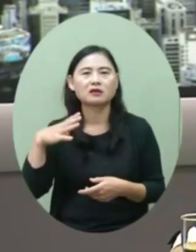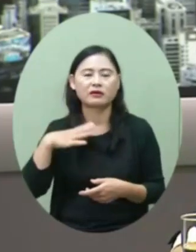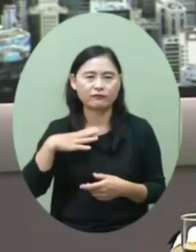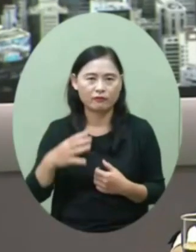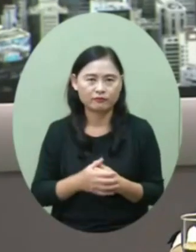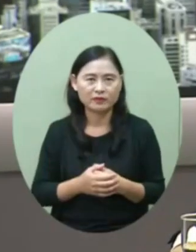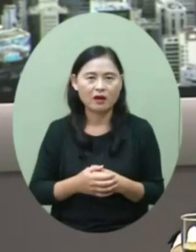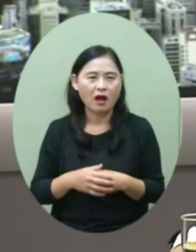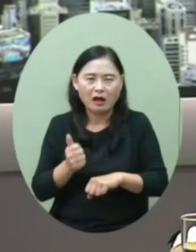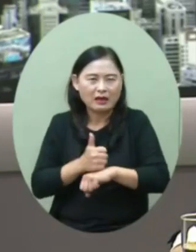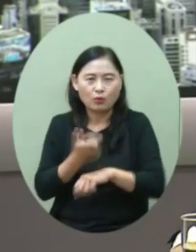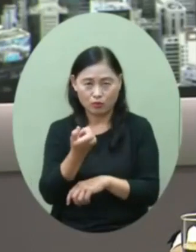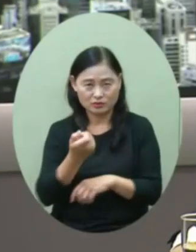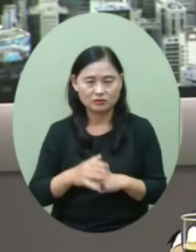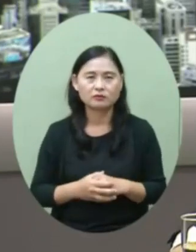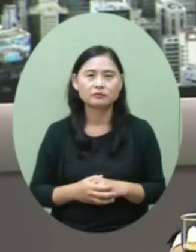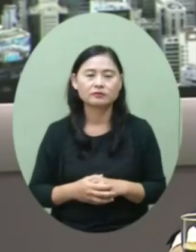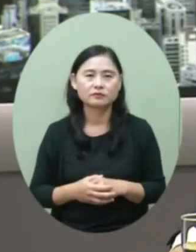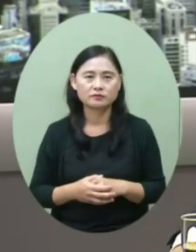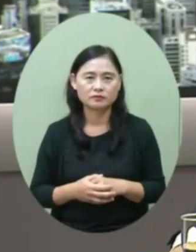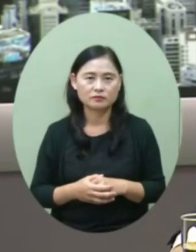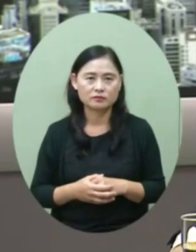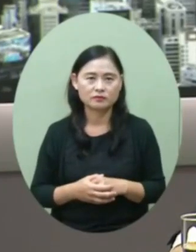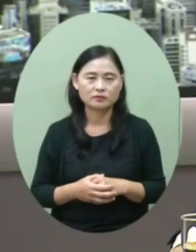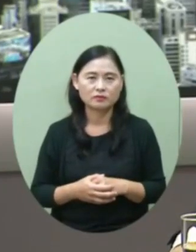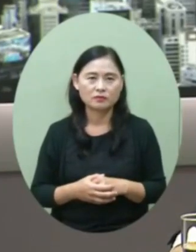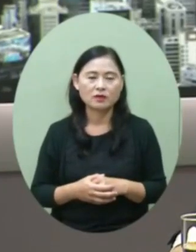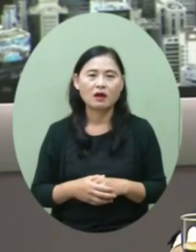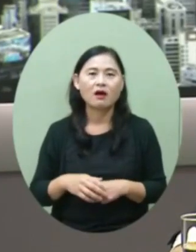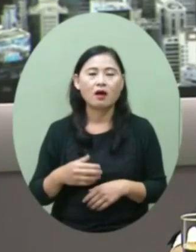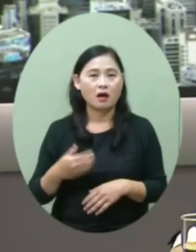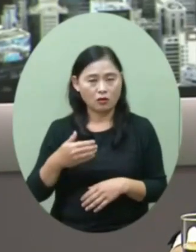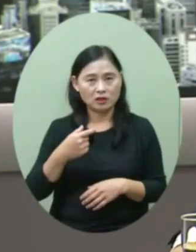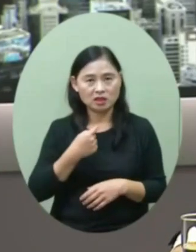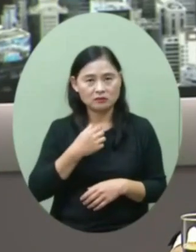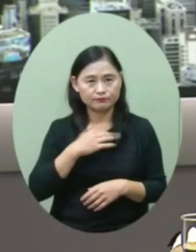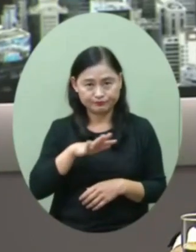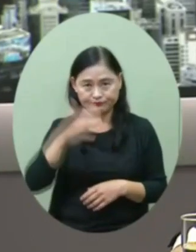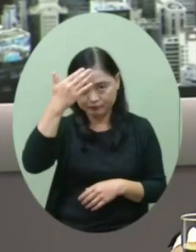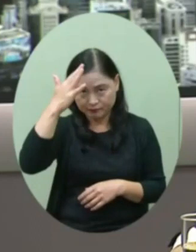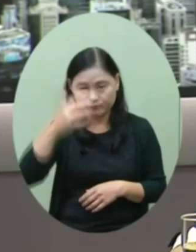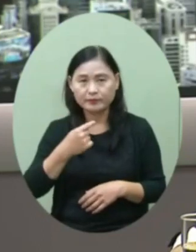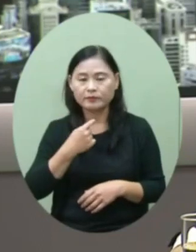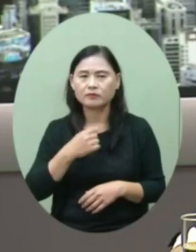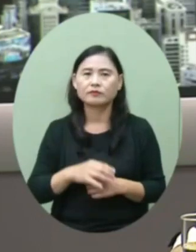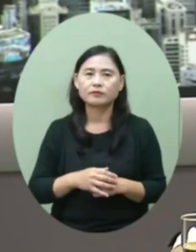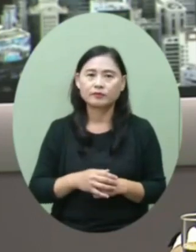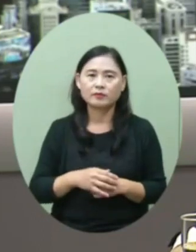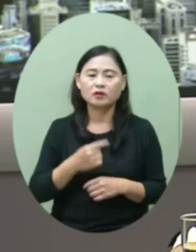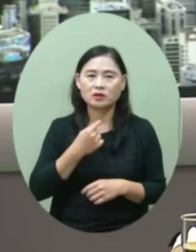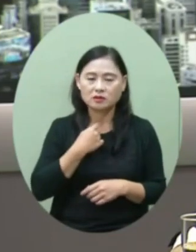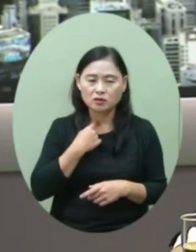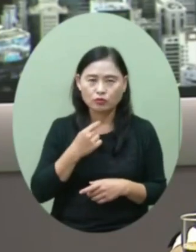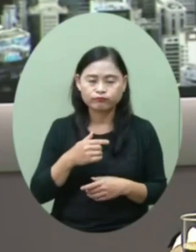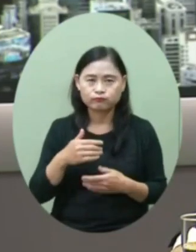that is something we cannot handle. So I think this is a very rare and unusual situation, and